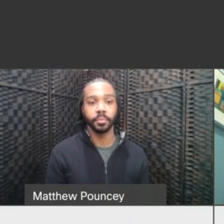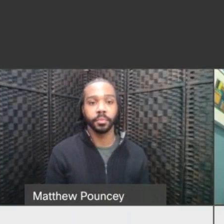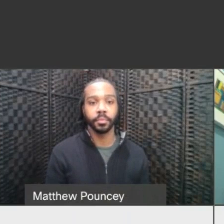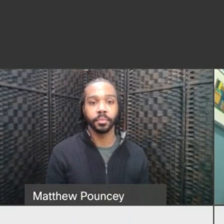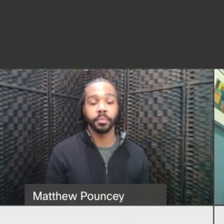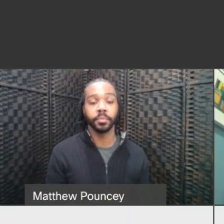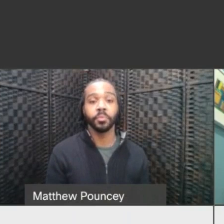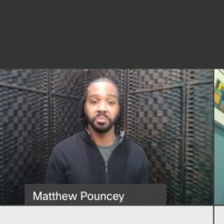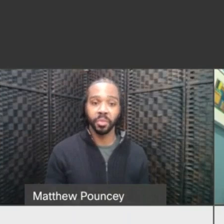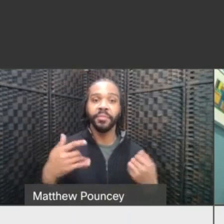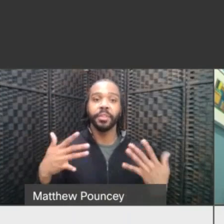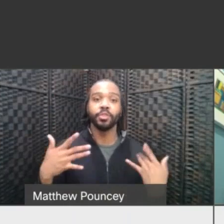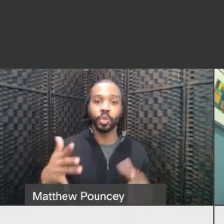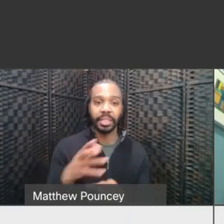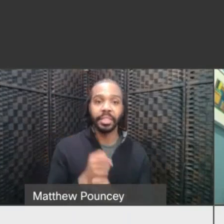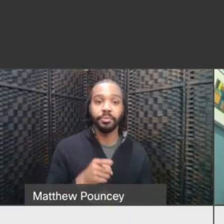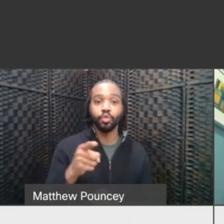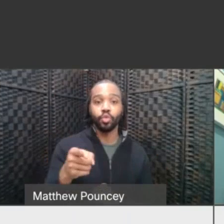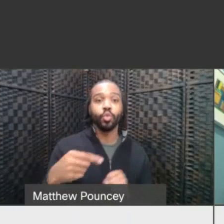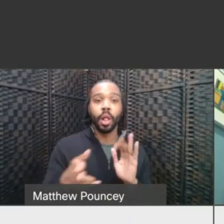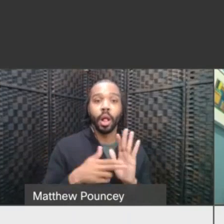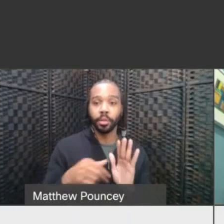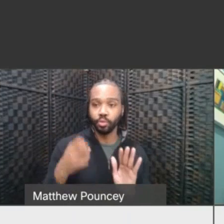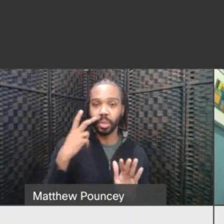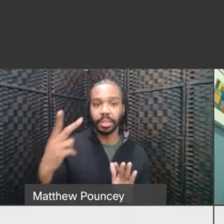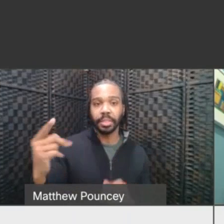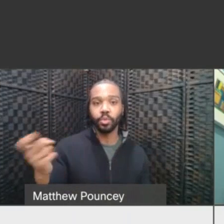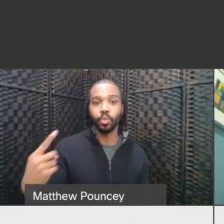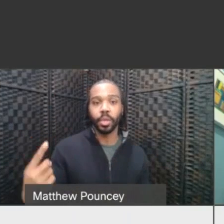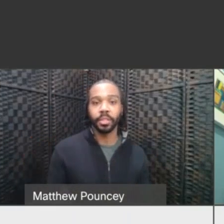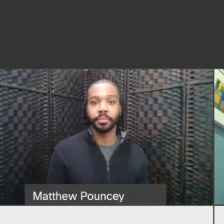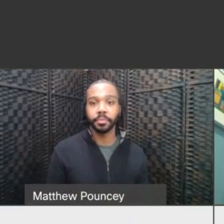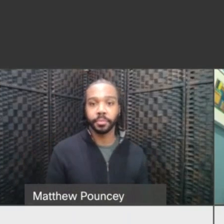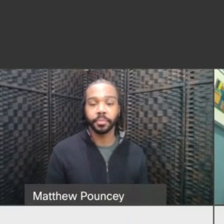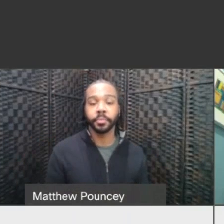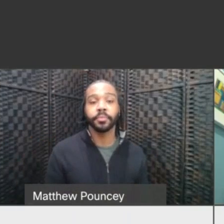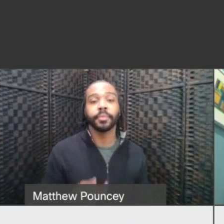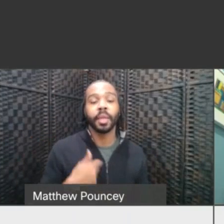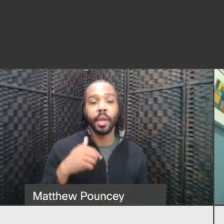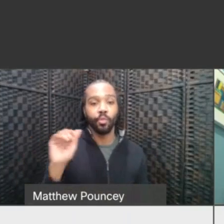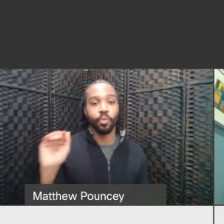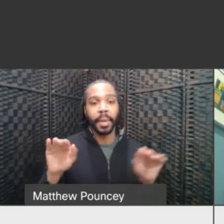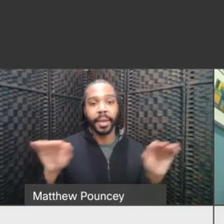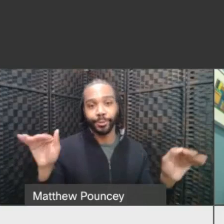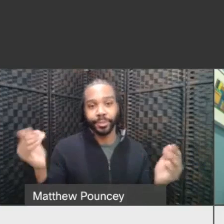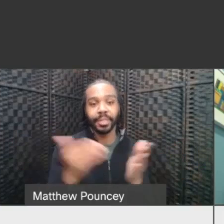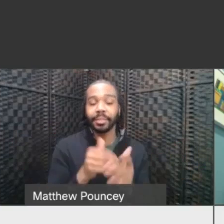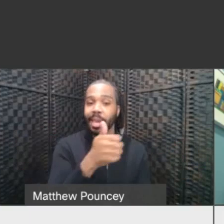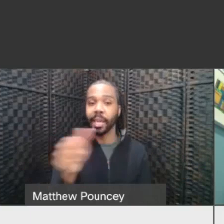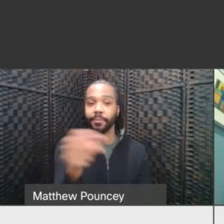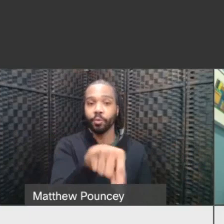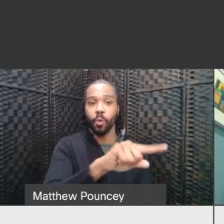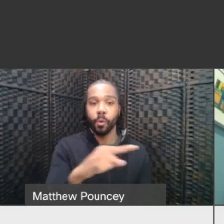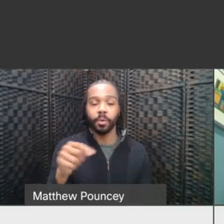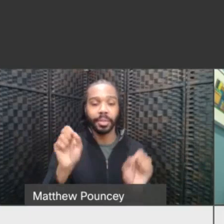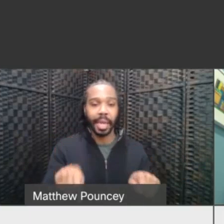We did receive, as people logged in, a question. And just as a reminder, anyone can type a question into